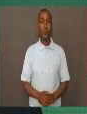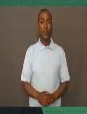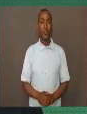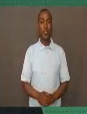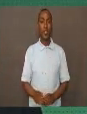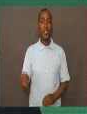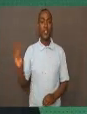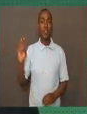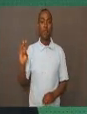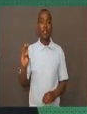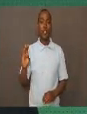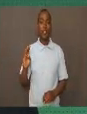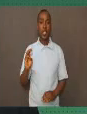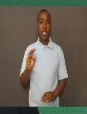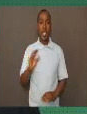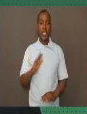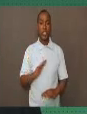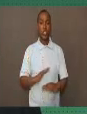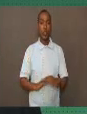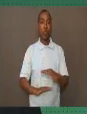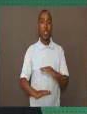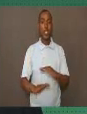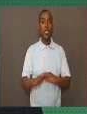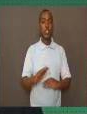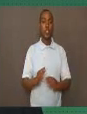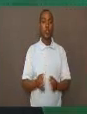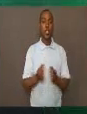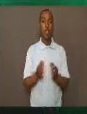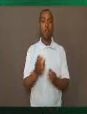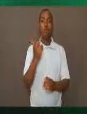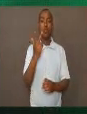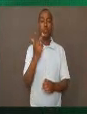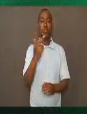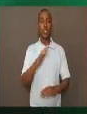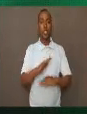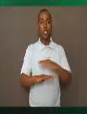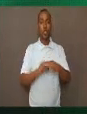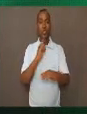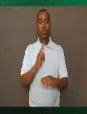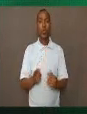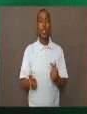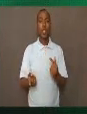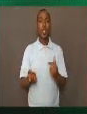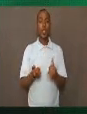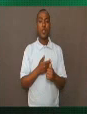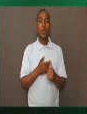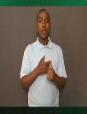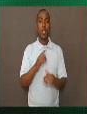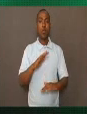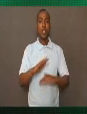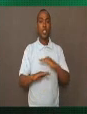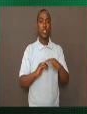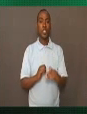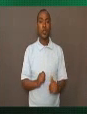Syphilis progresses in 3 stages. The first stage of